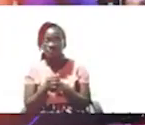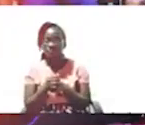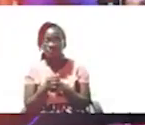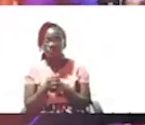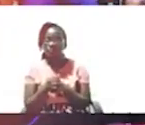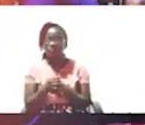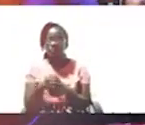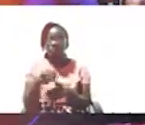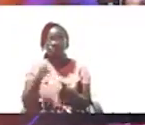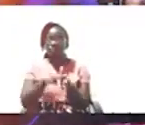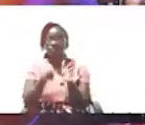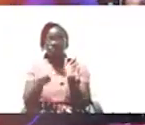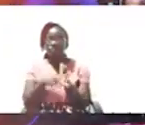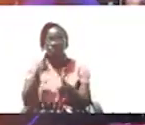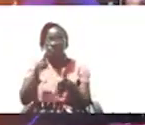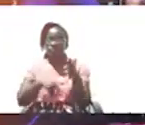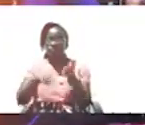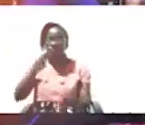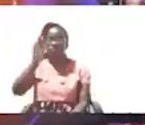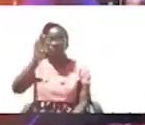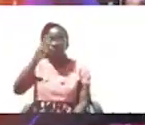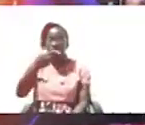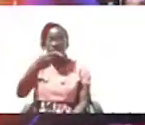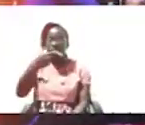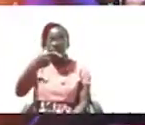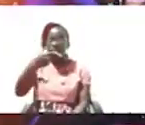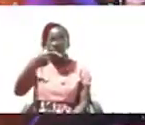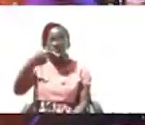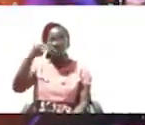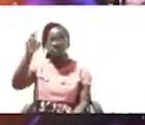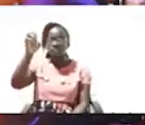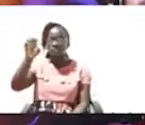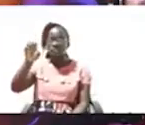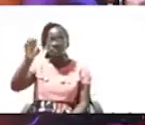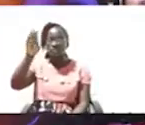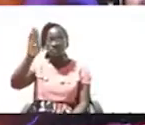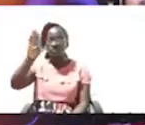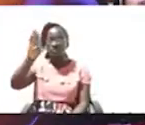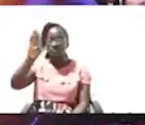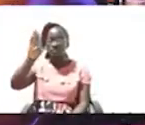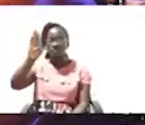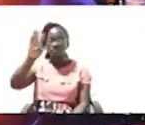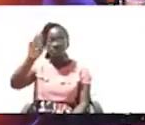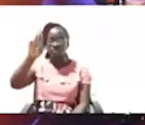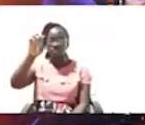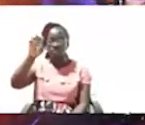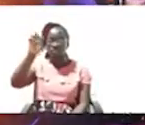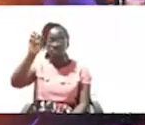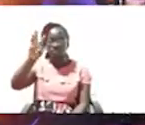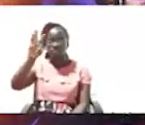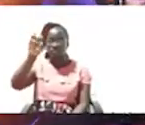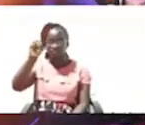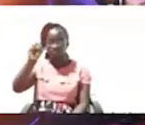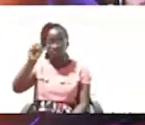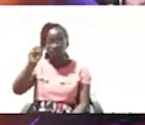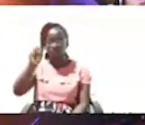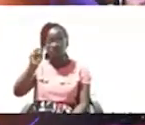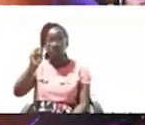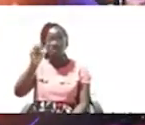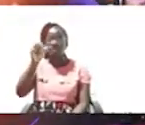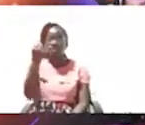chapter 13 and verse 8. Hebrew 4 Homa, etidu miensan, si se mungo chi. I say, yes, Christo. Jesus